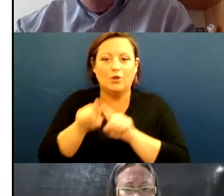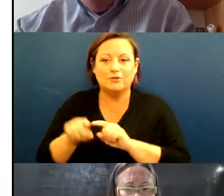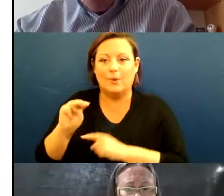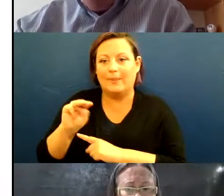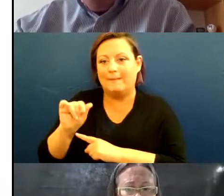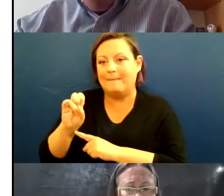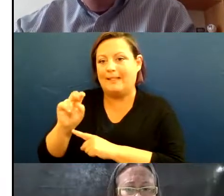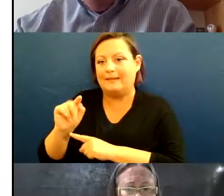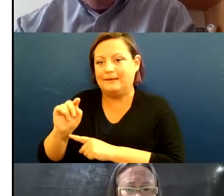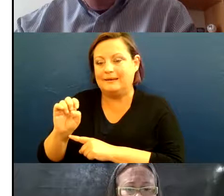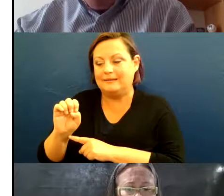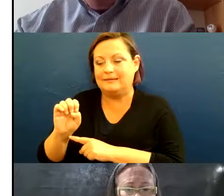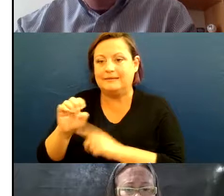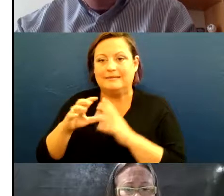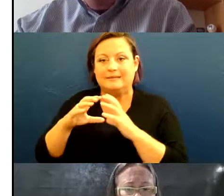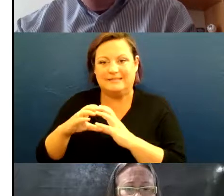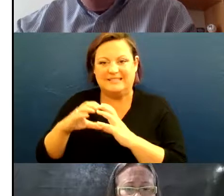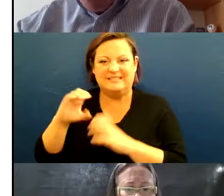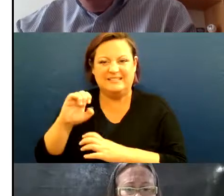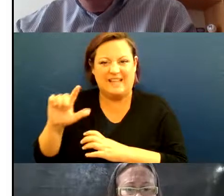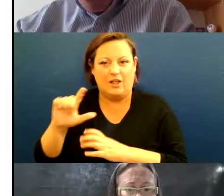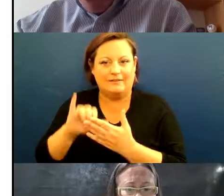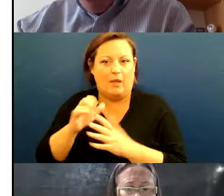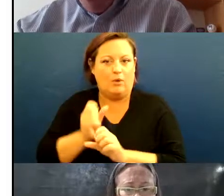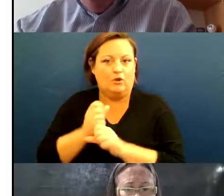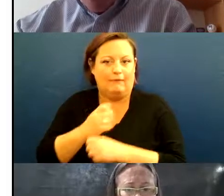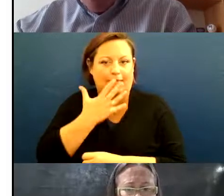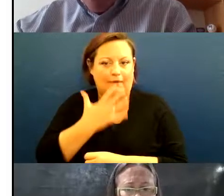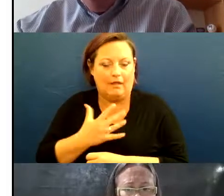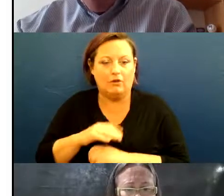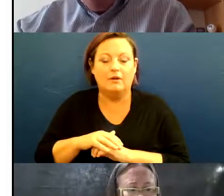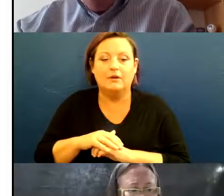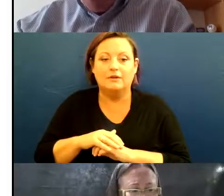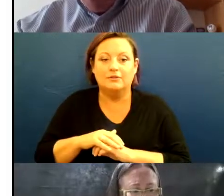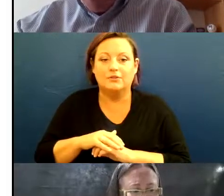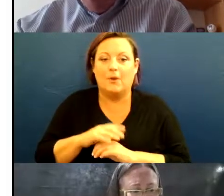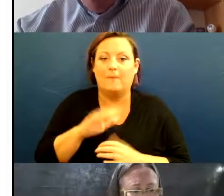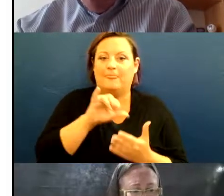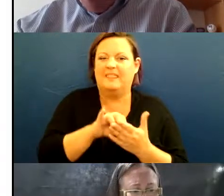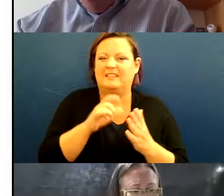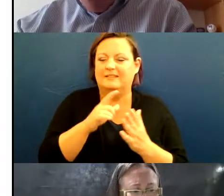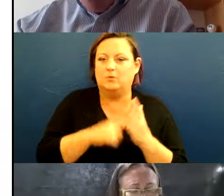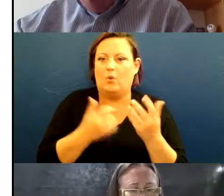restore pigment. So this is a technology that we're taking forward now to try